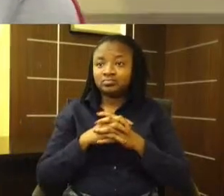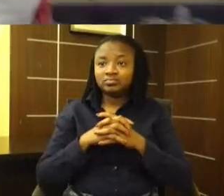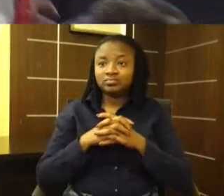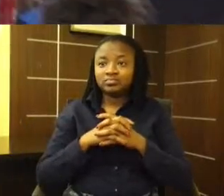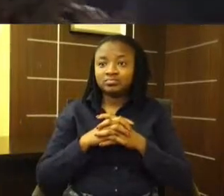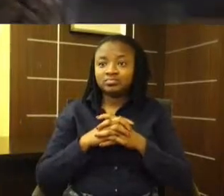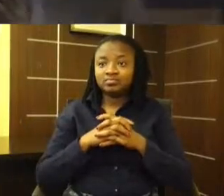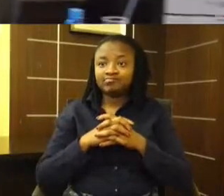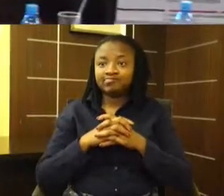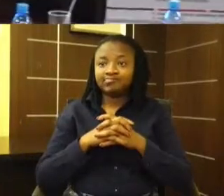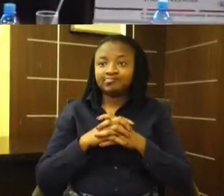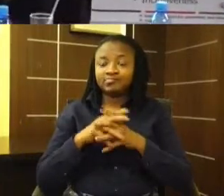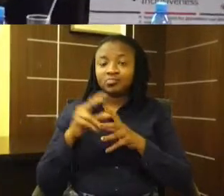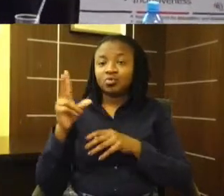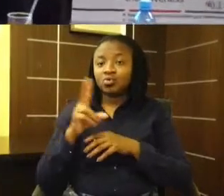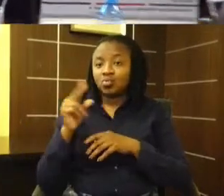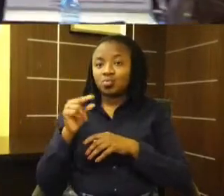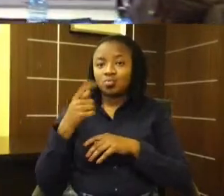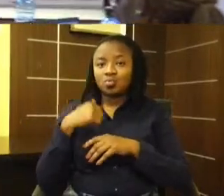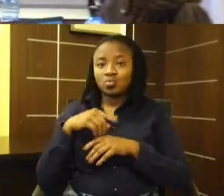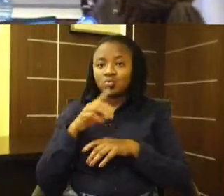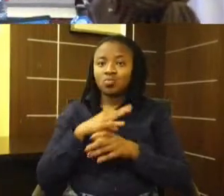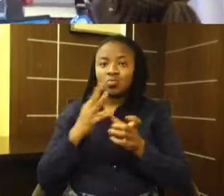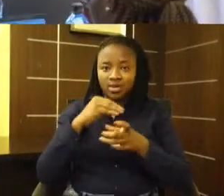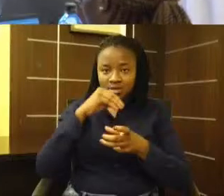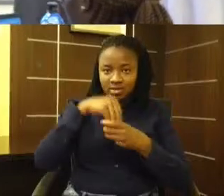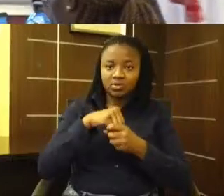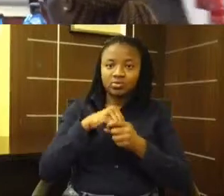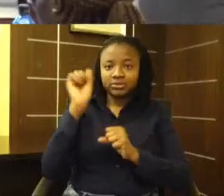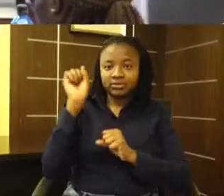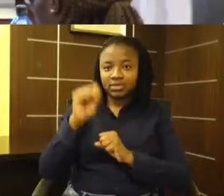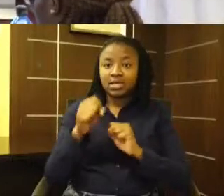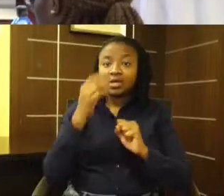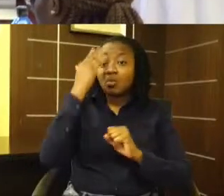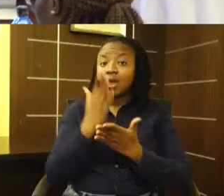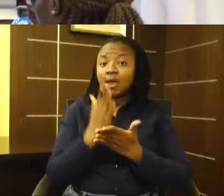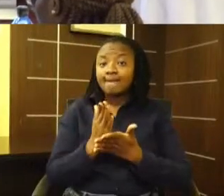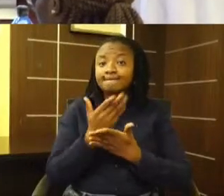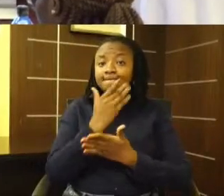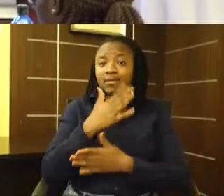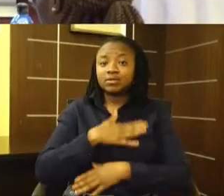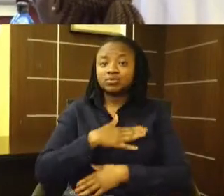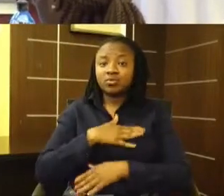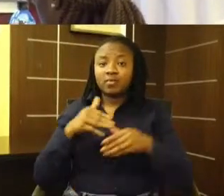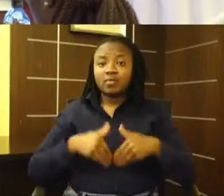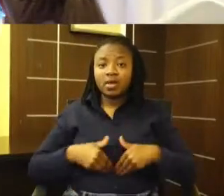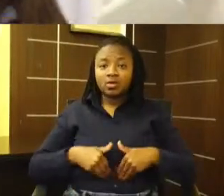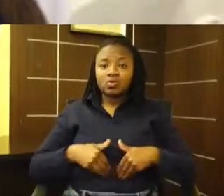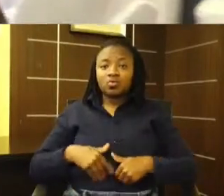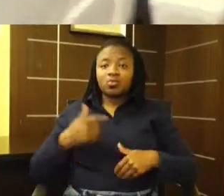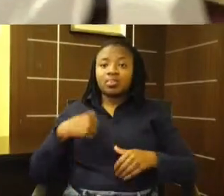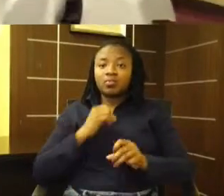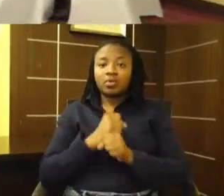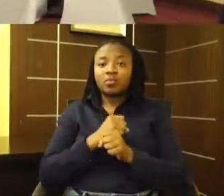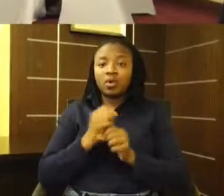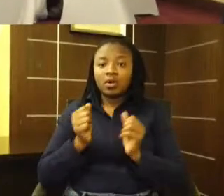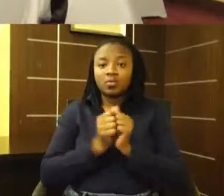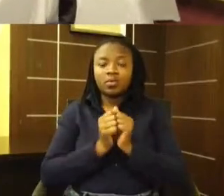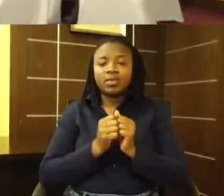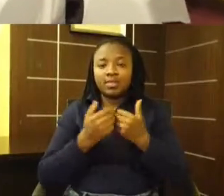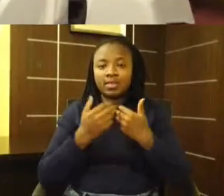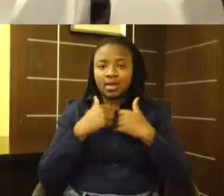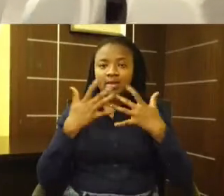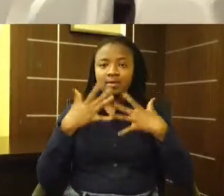Yeah, not really. We are very much inclusive, actually. Part of our youth, we have persons with